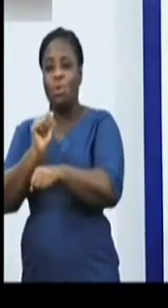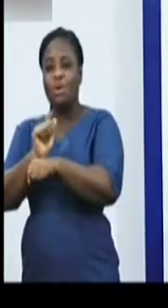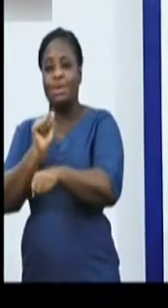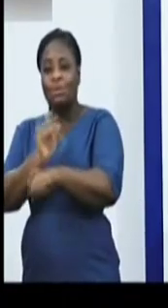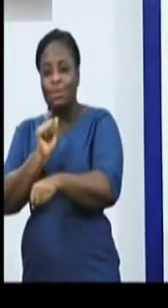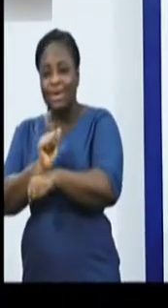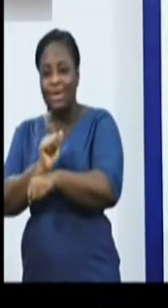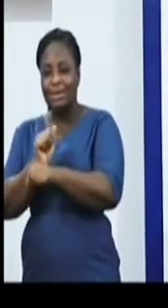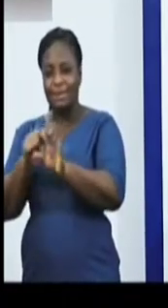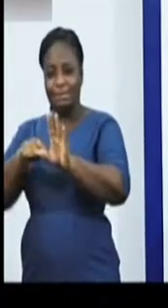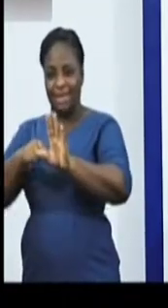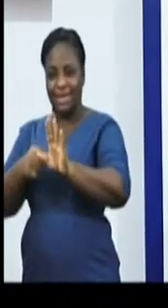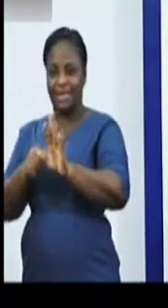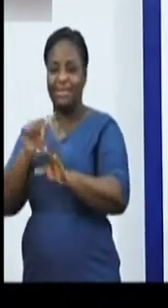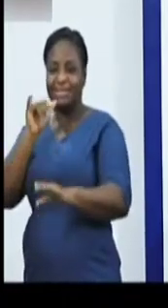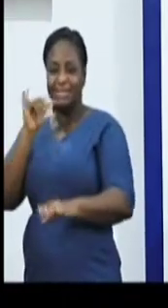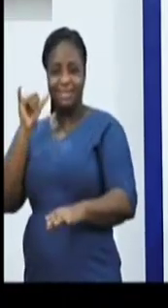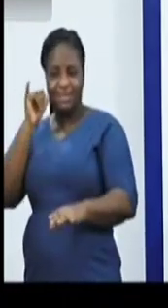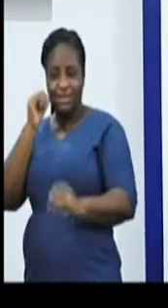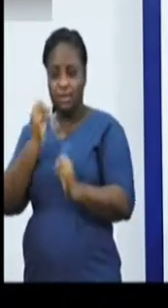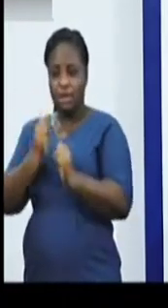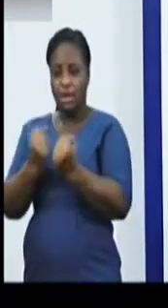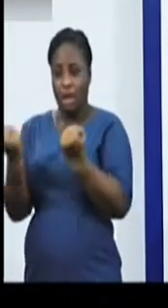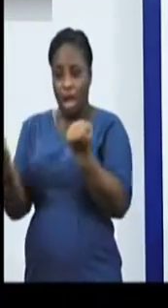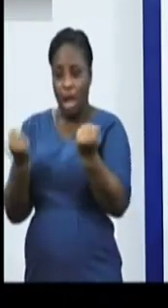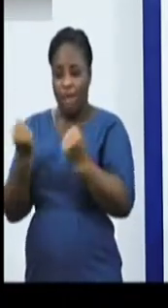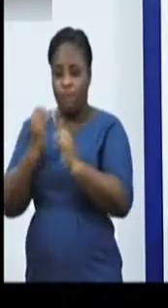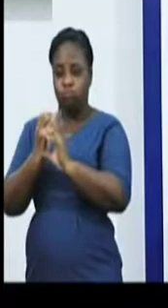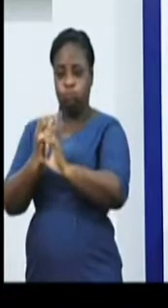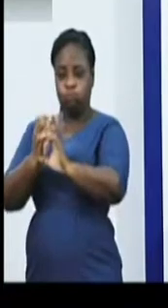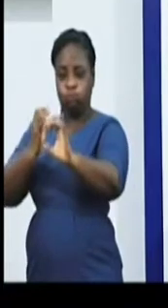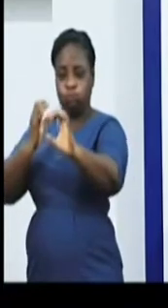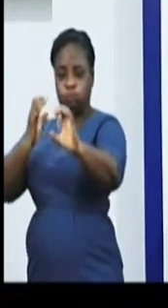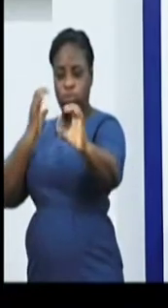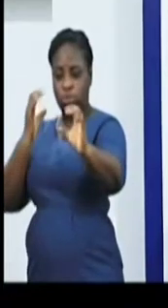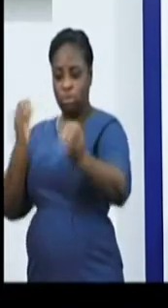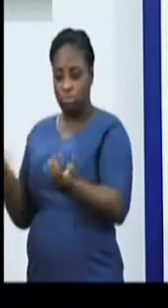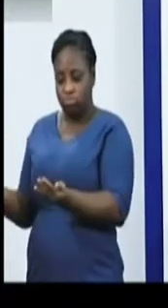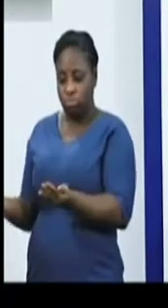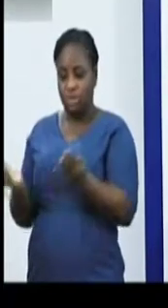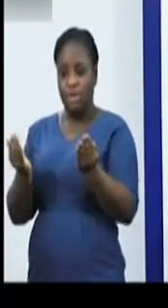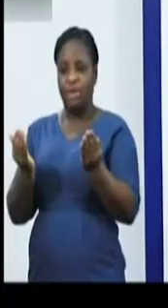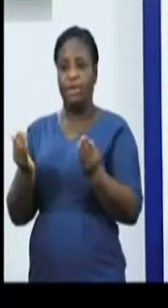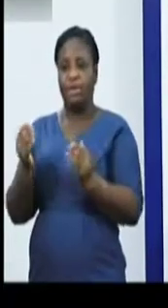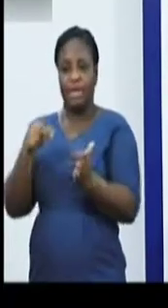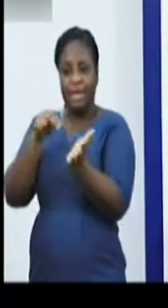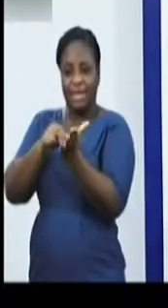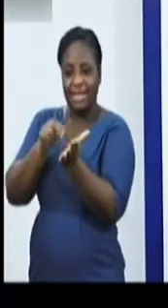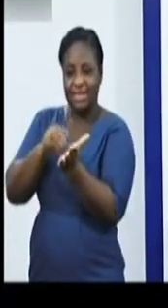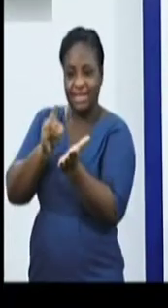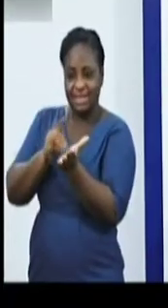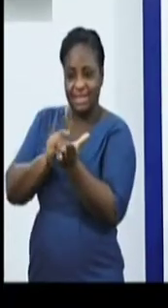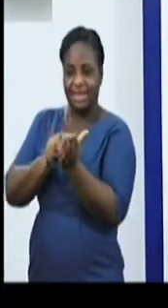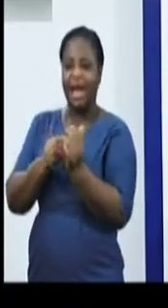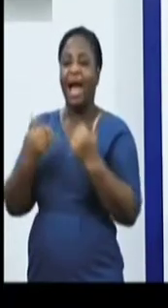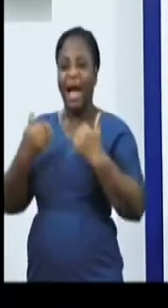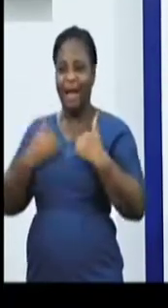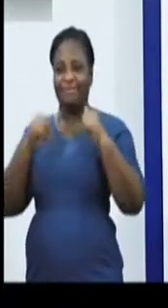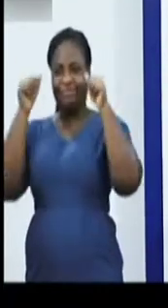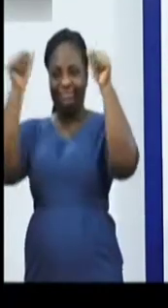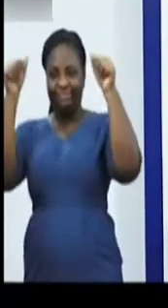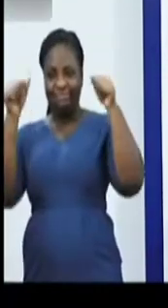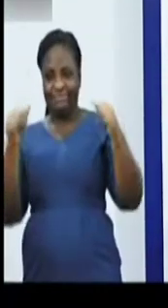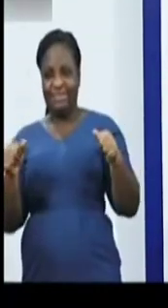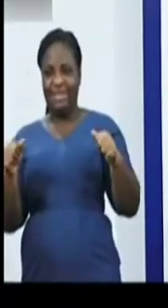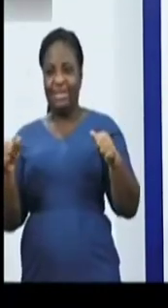yesterday. The buses that we have designated to carry health workers have been labeled health